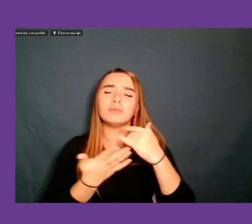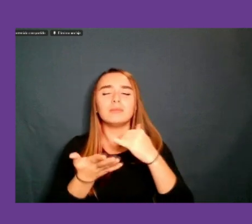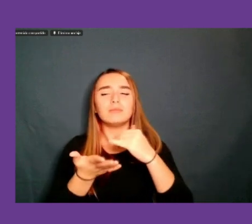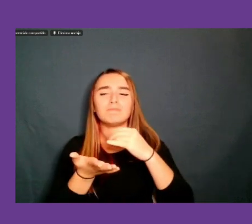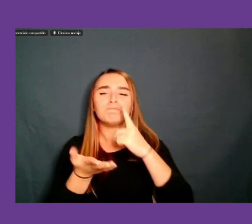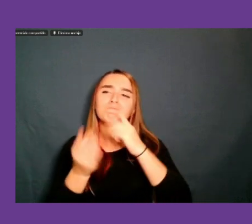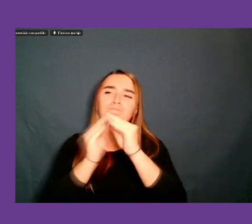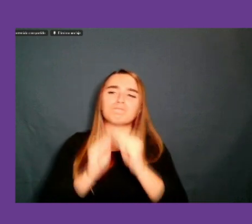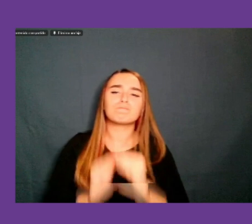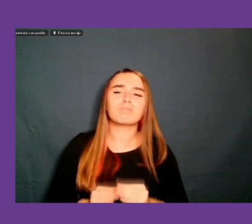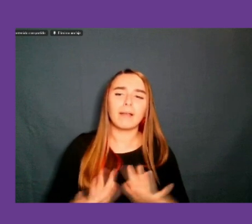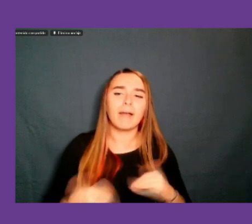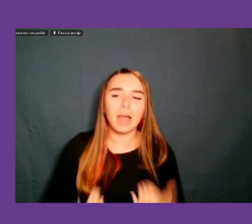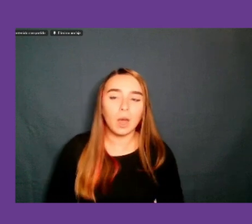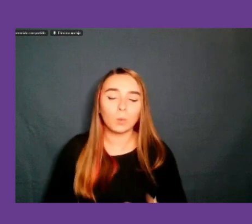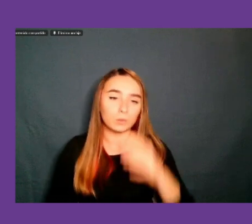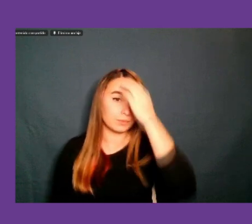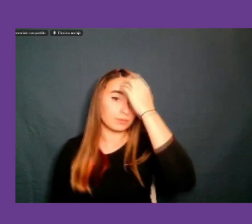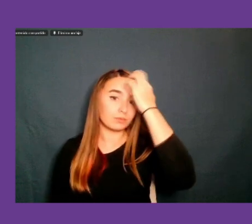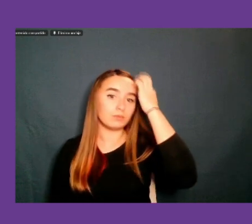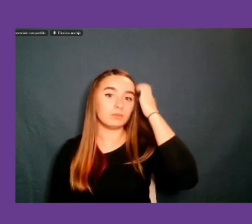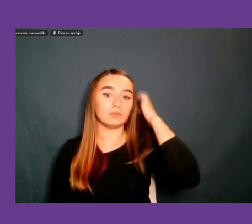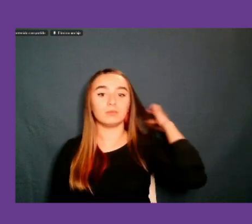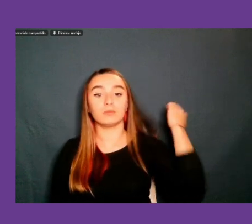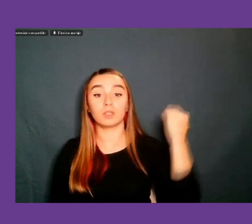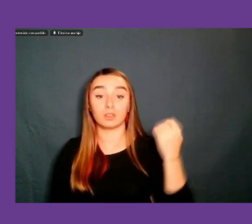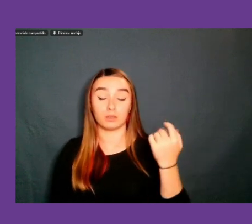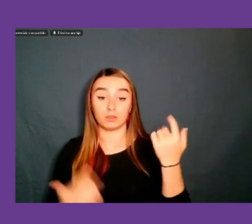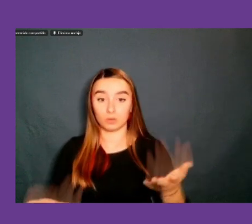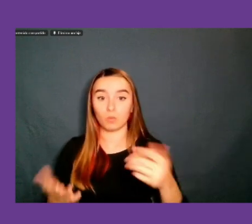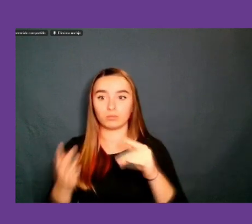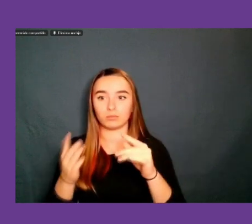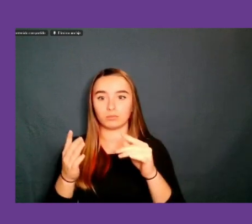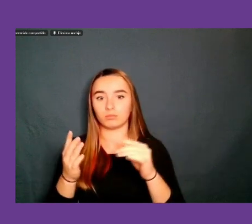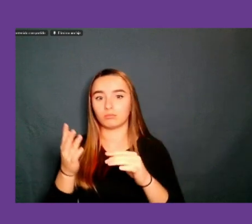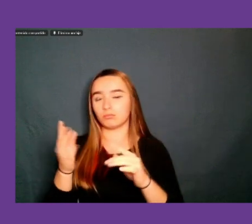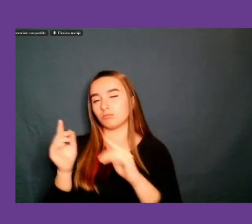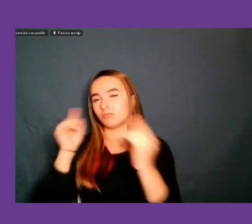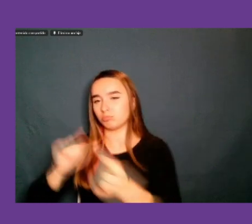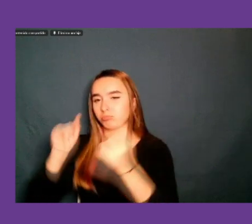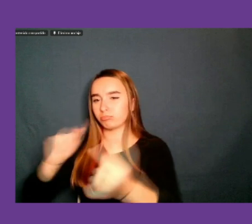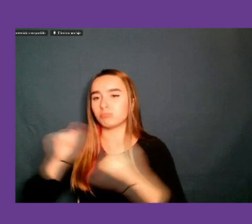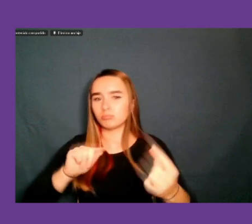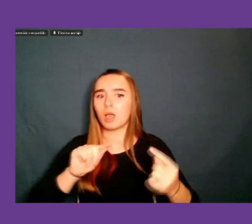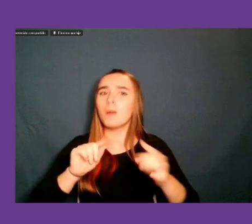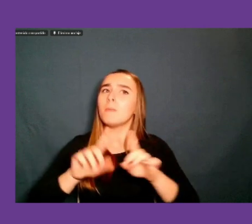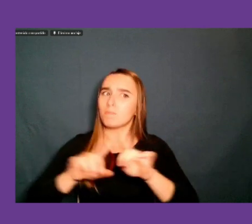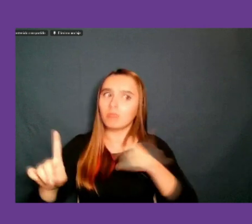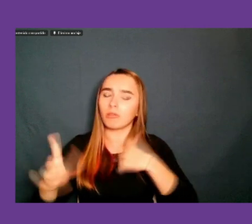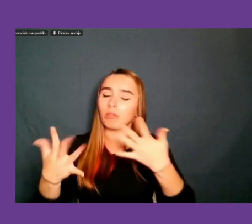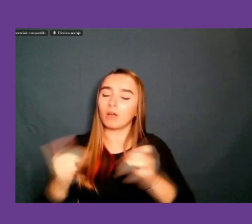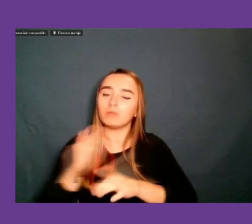So there has been a little bit of a heated debate around this, but I am confident that we are now moving forward, and